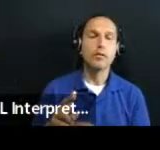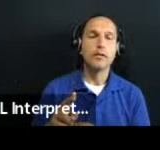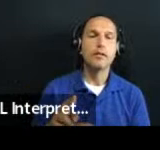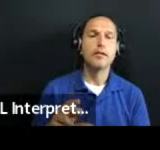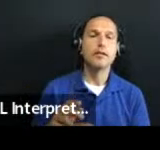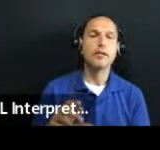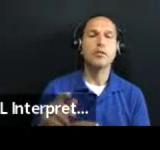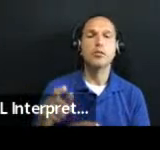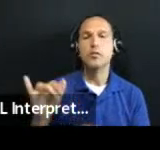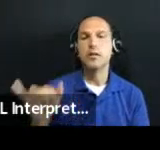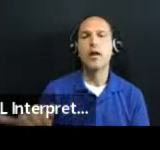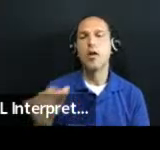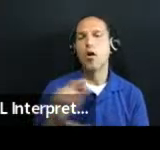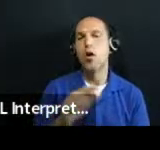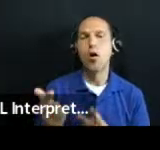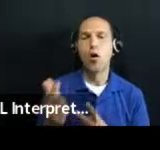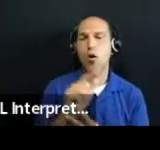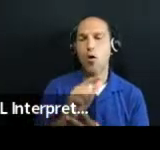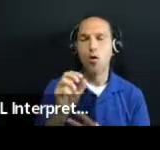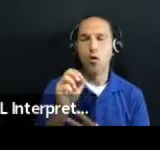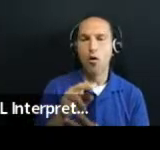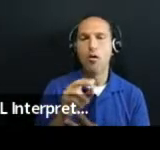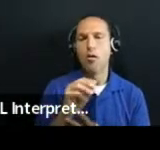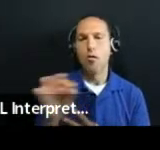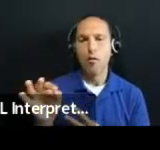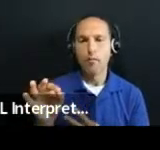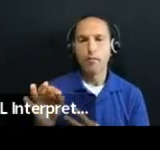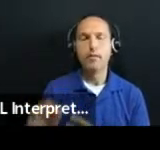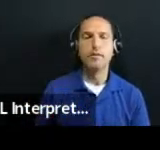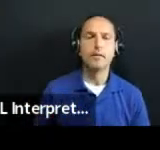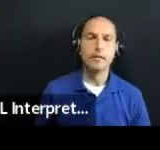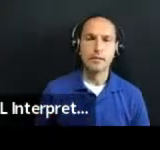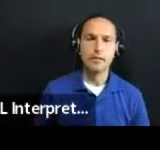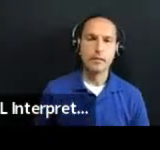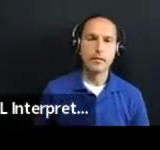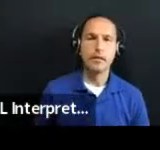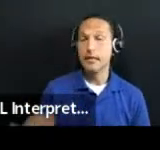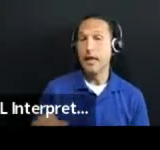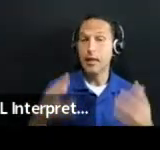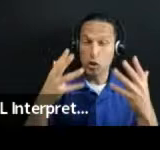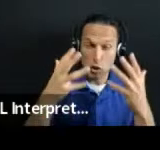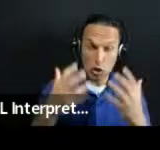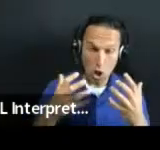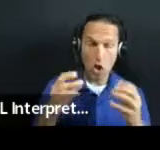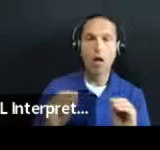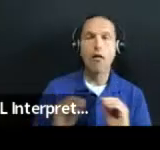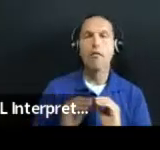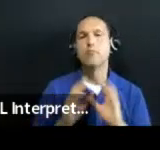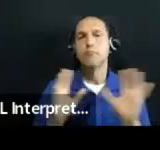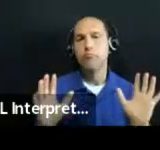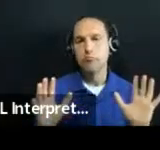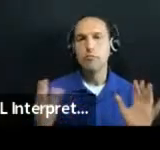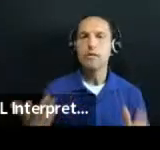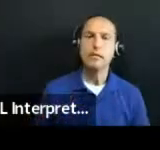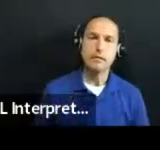switch on or off, like maybe a setting, right? Dark mode or light mode or something of that nature.